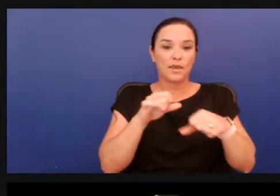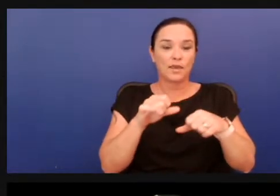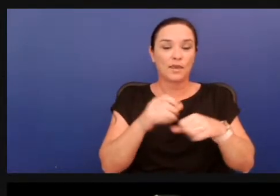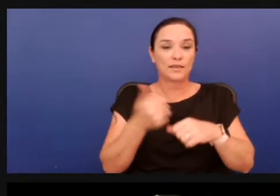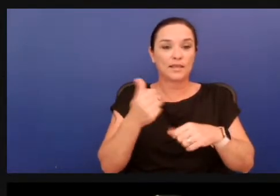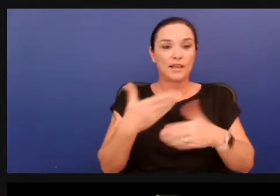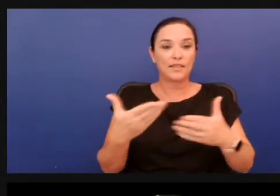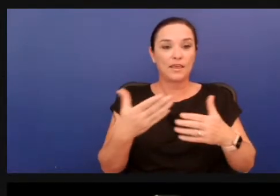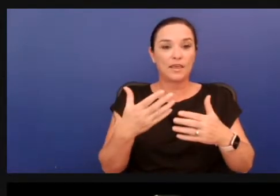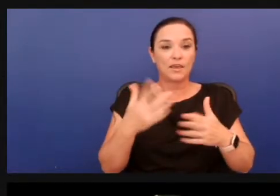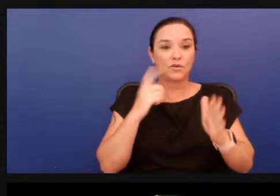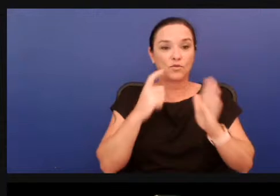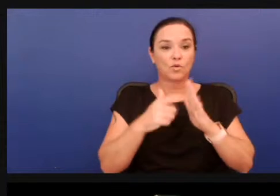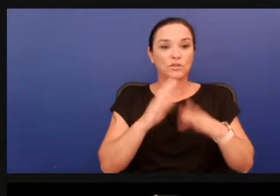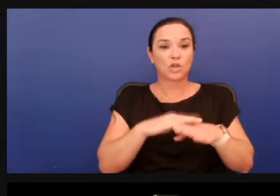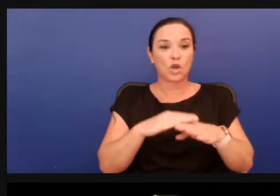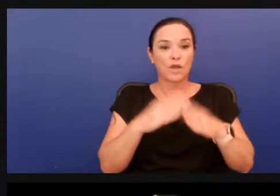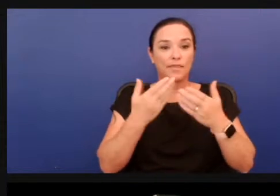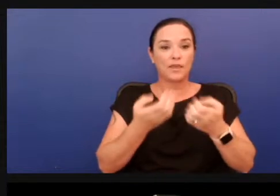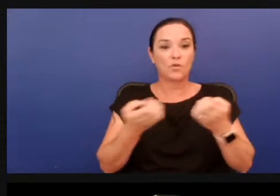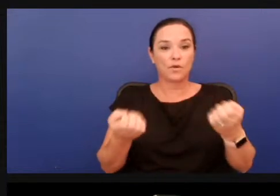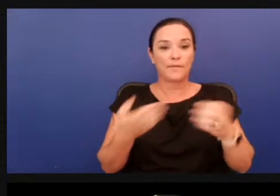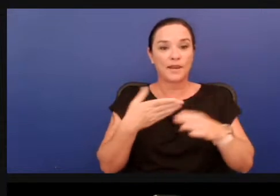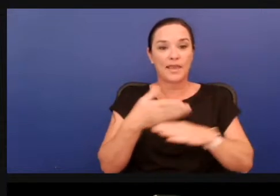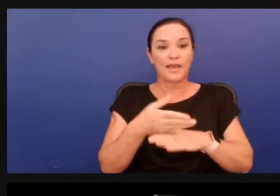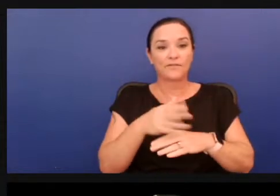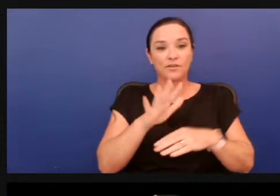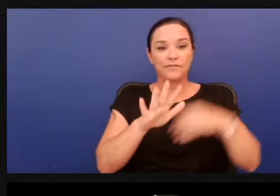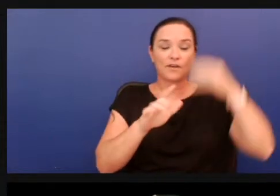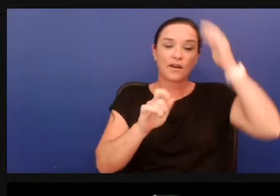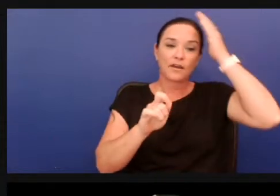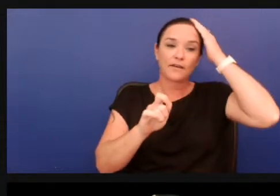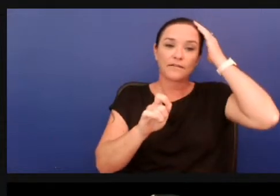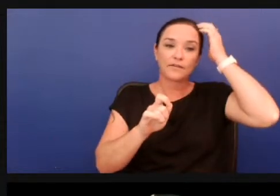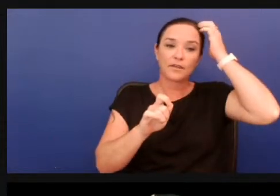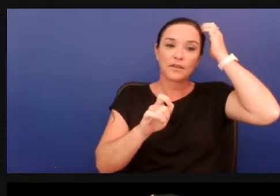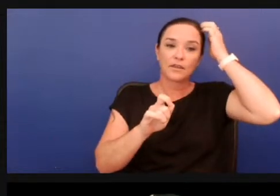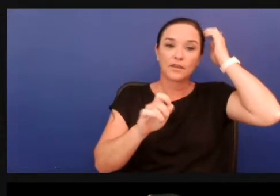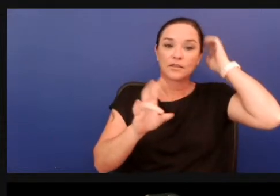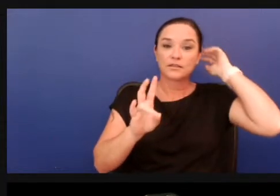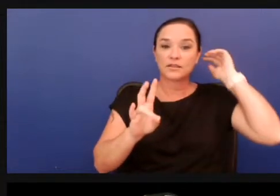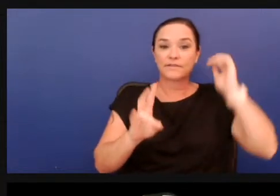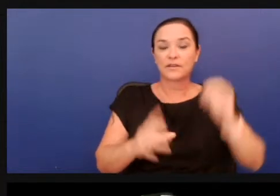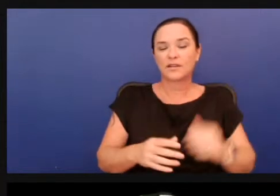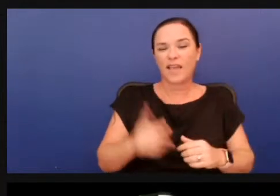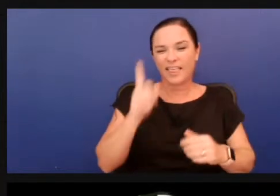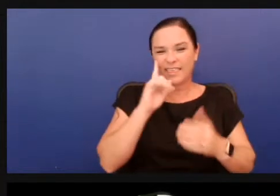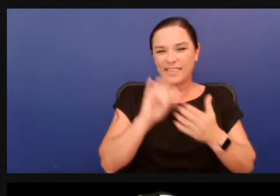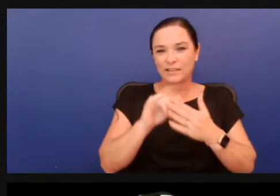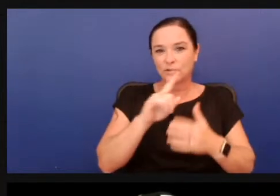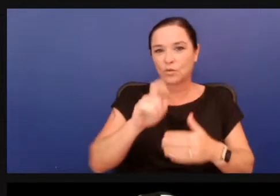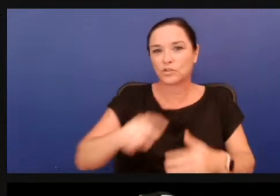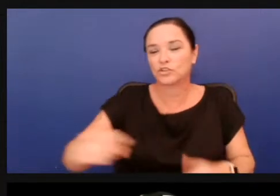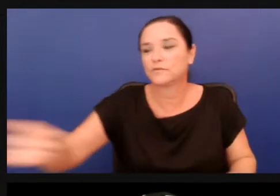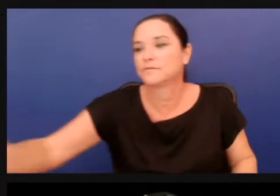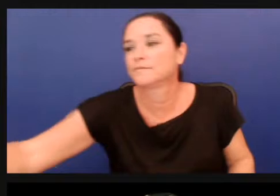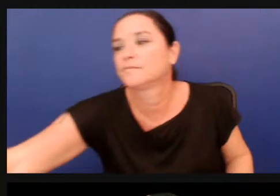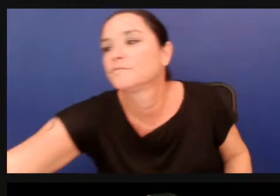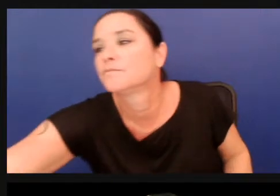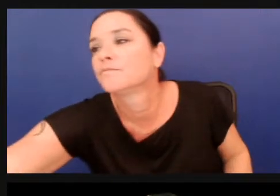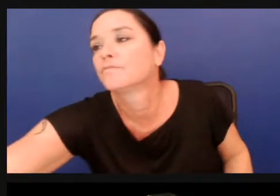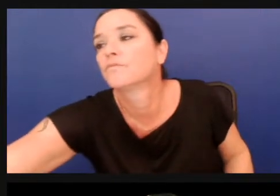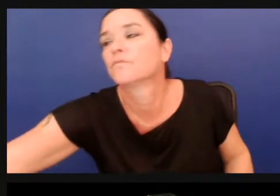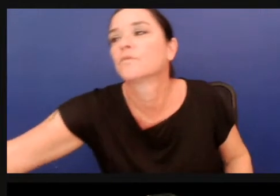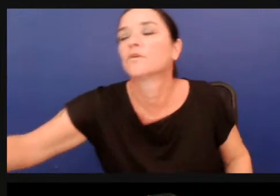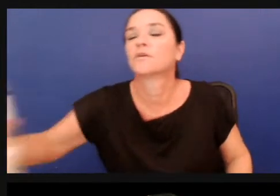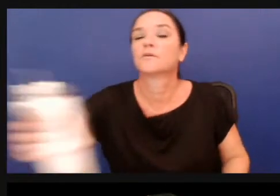on the instruments, essentially, after the 5.7, even though it was non-magmatic? I think that's the question. Yeah, so when I showed you guys